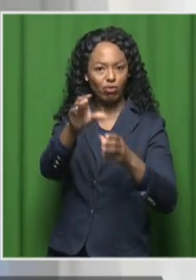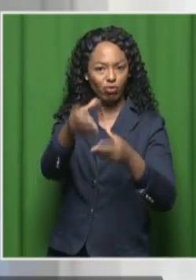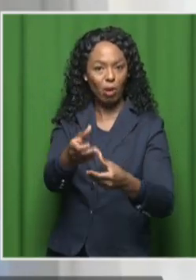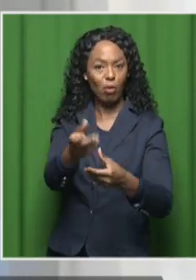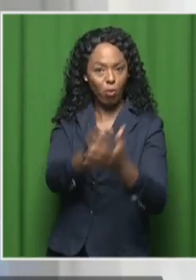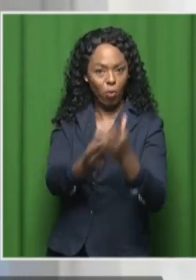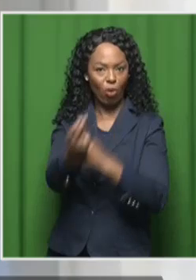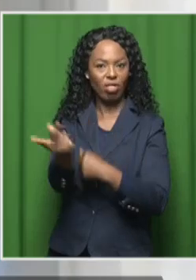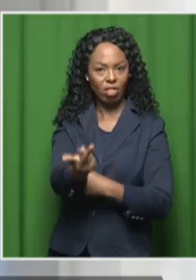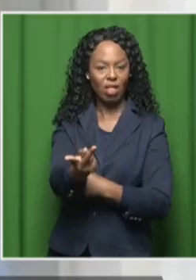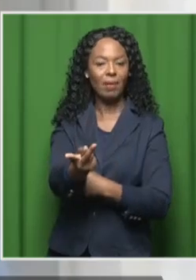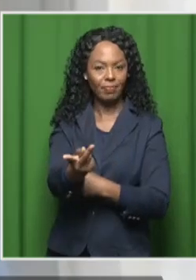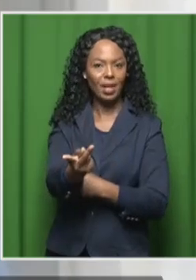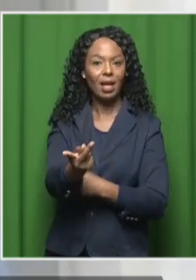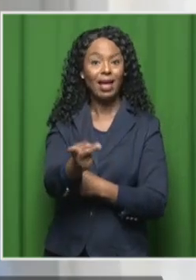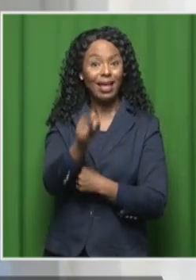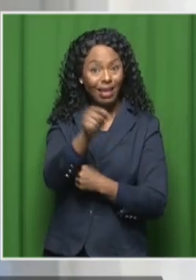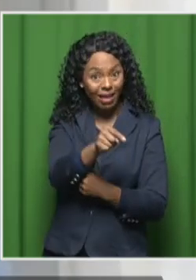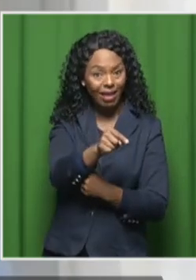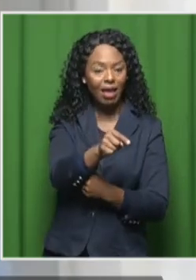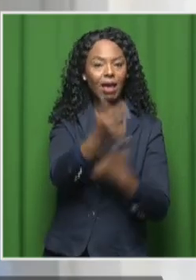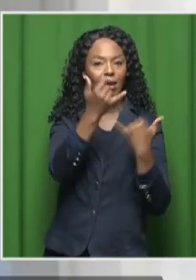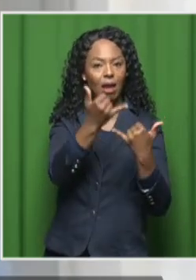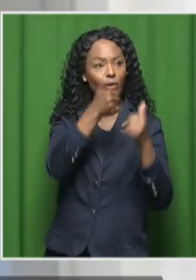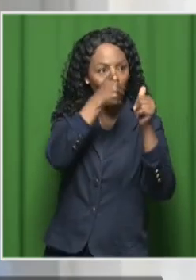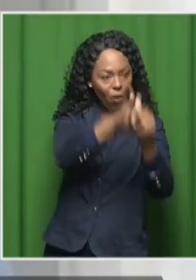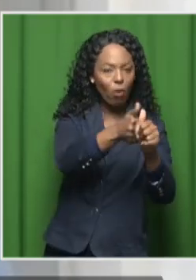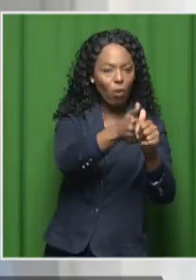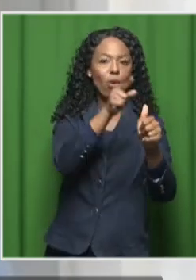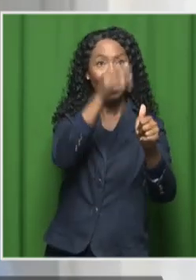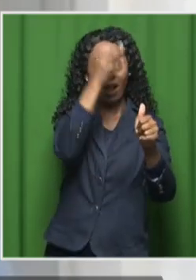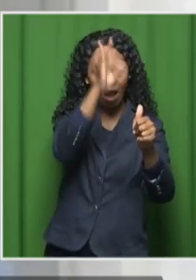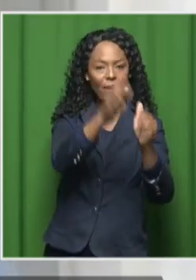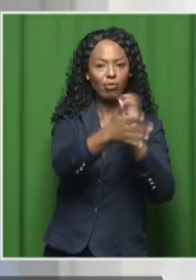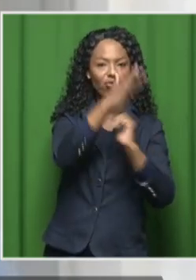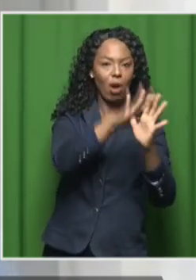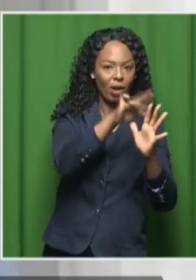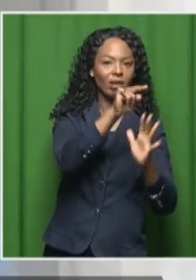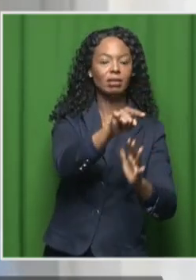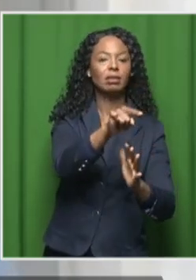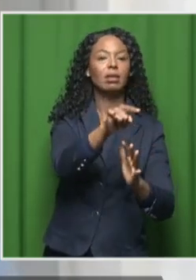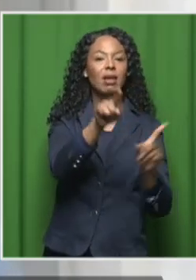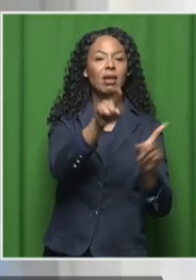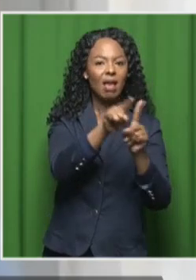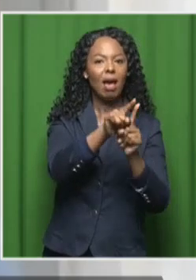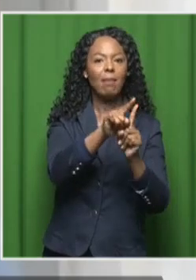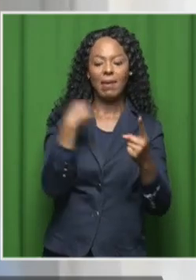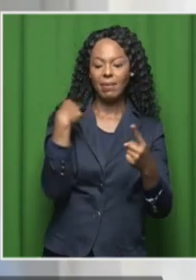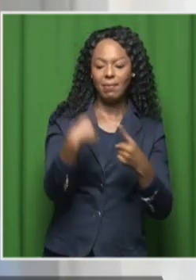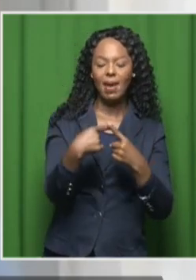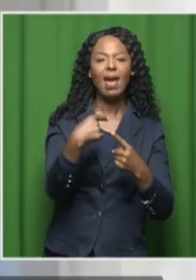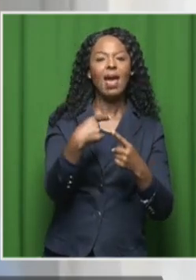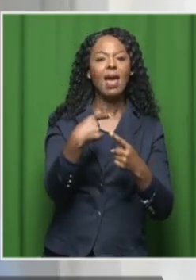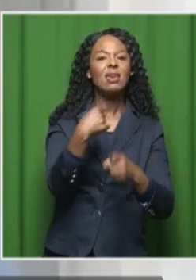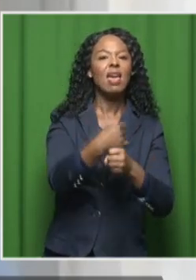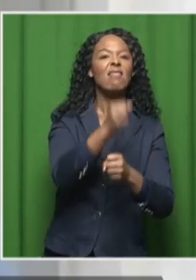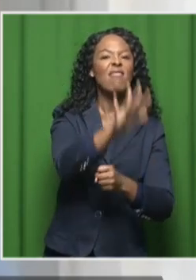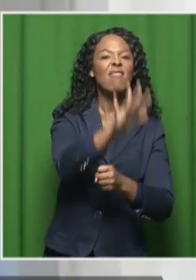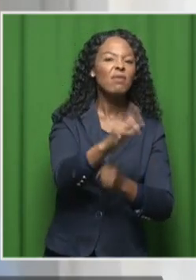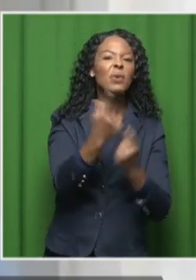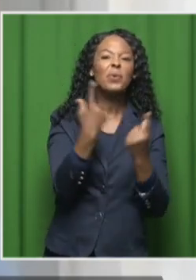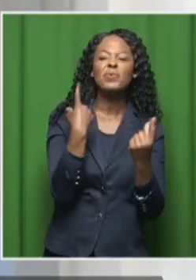strategic framework outlines, the government's priorities and actions over that period of 5 years,